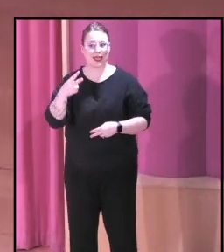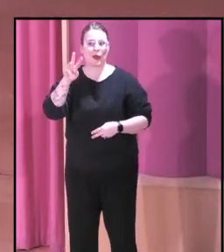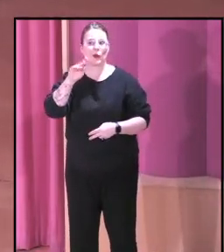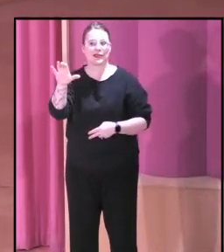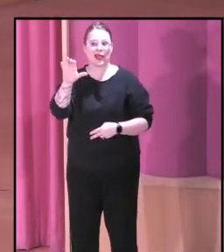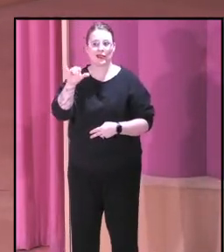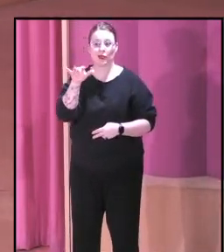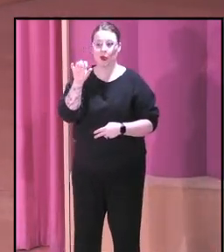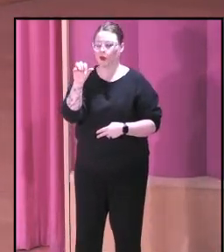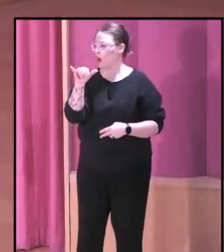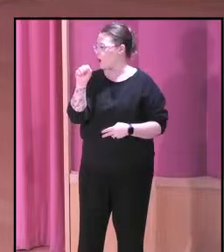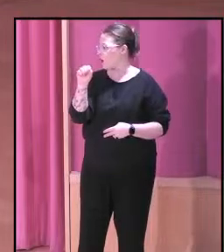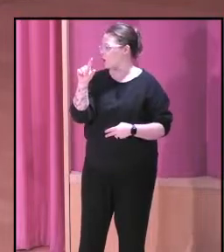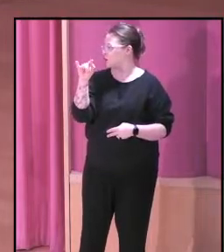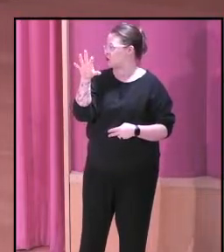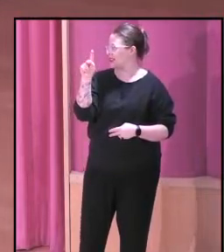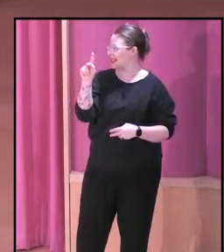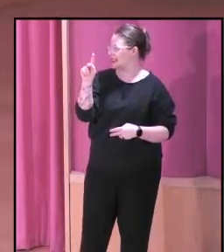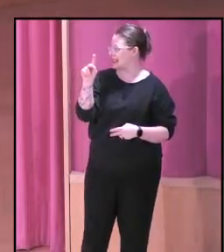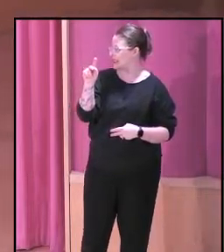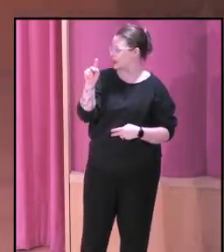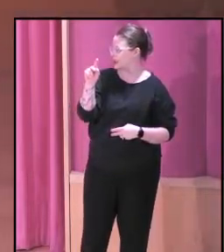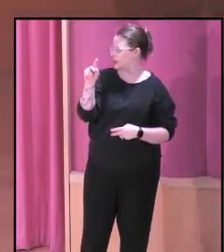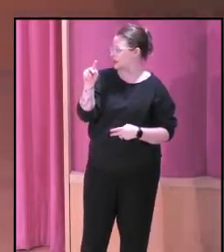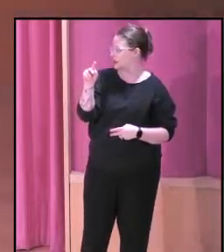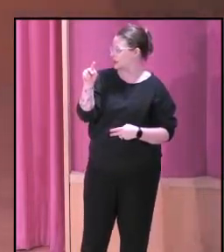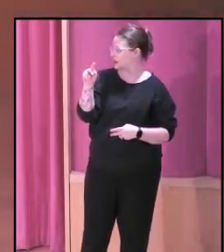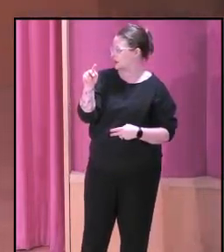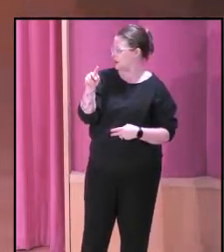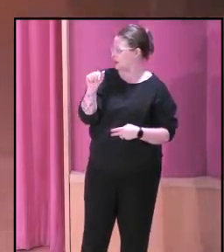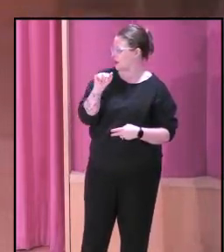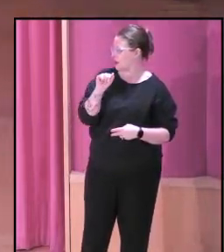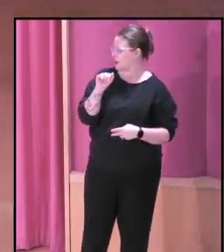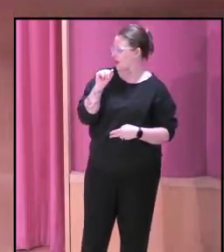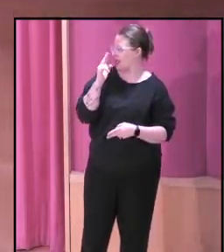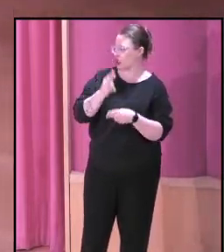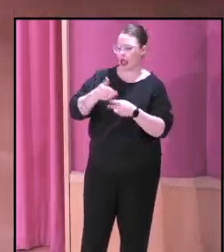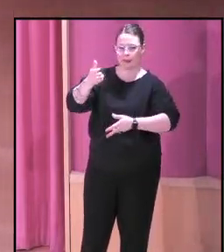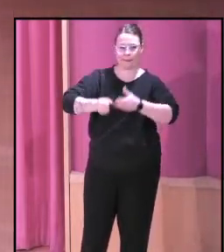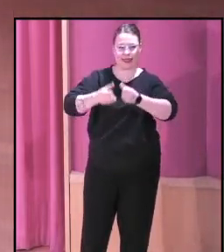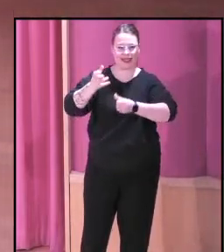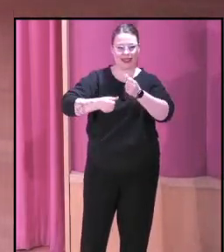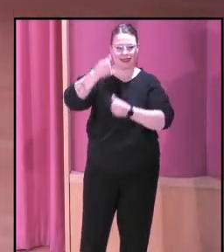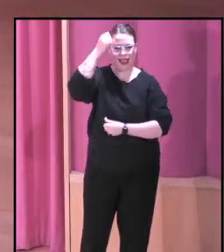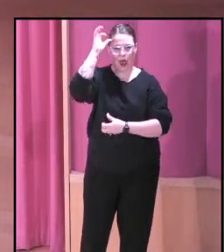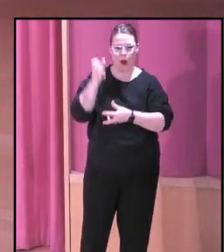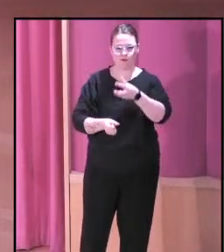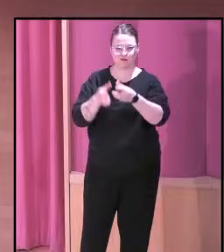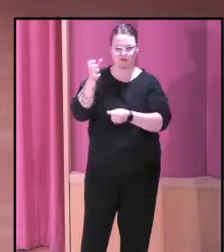trick. And it's called milk the cow.